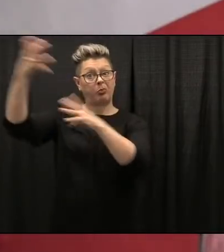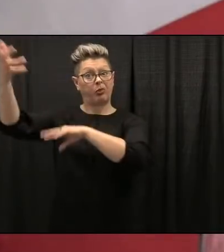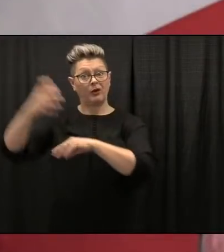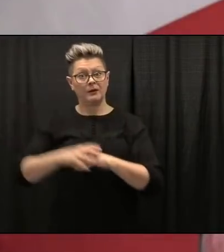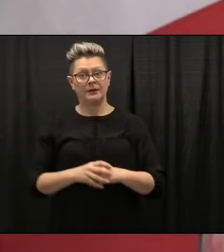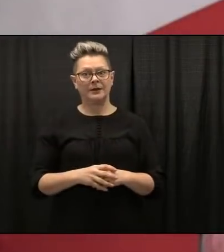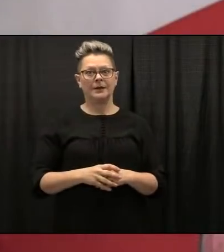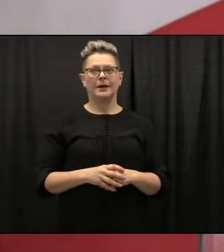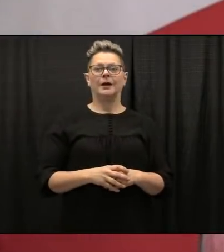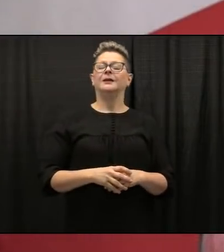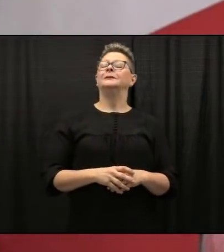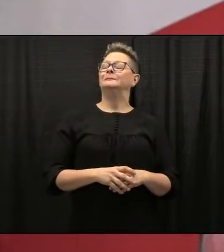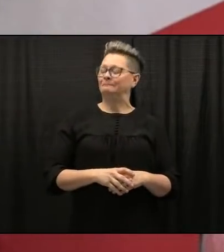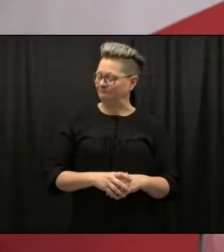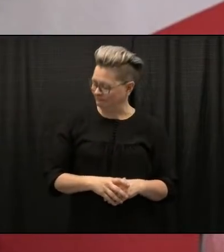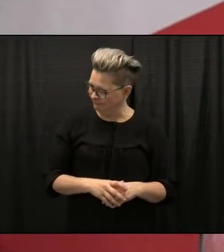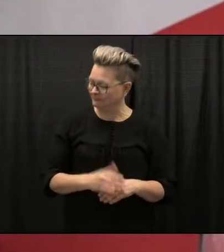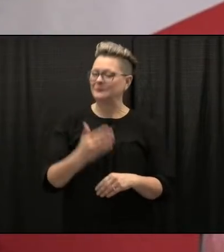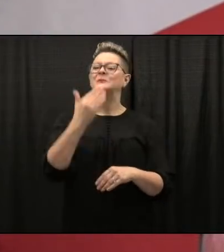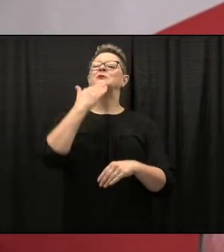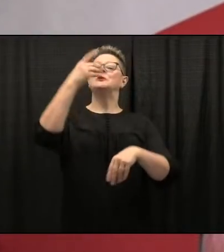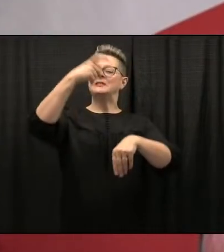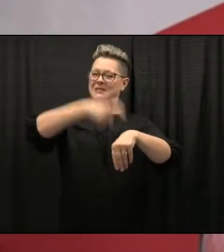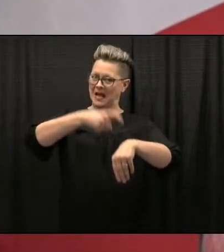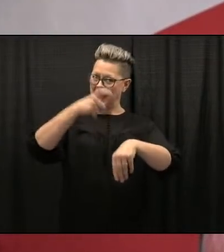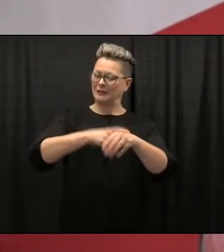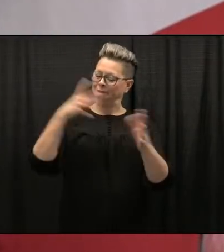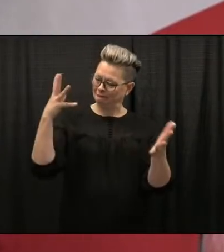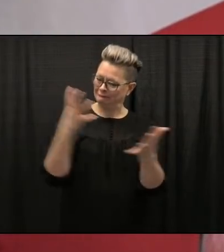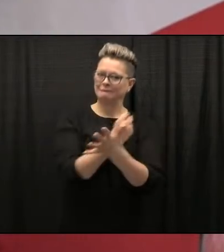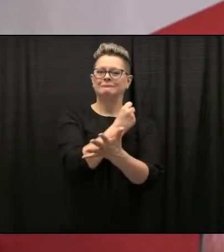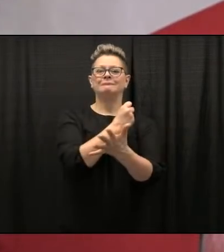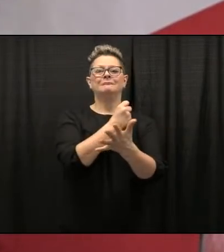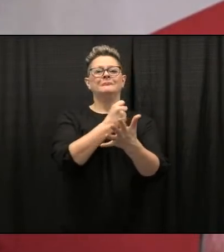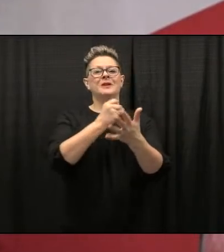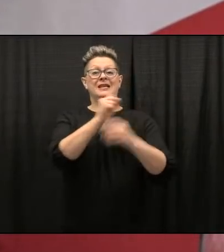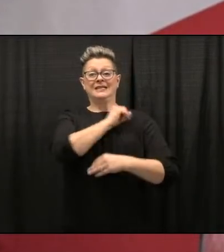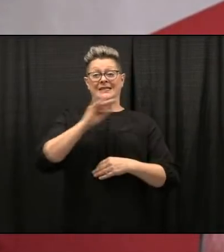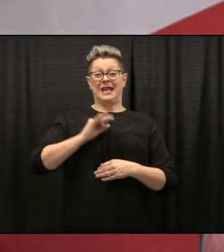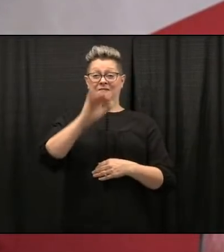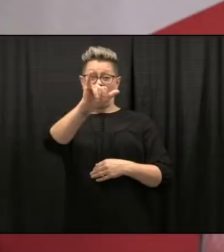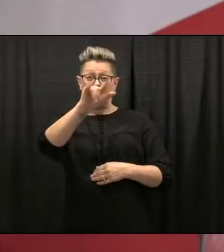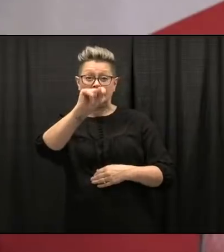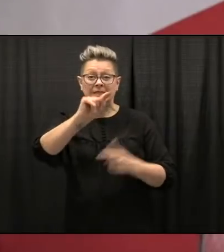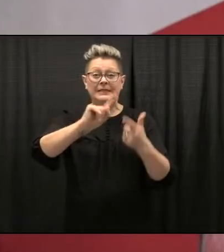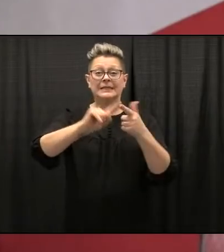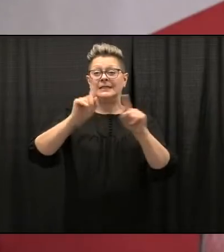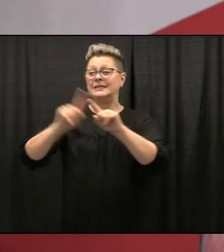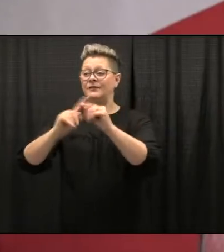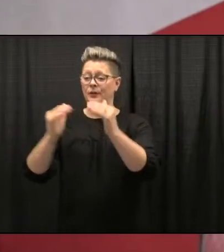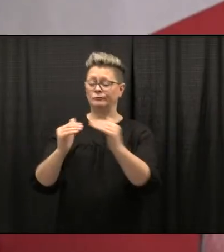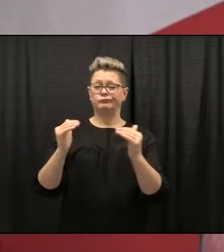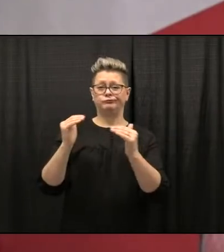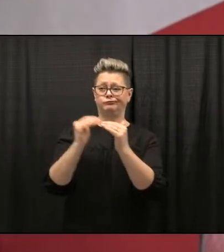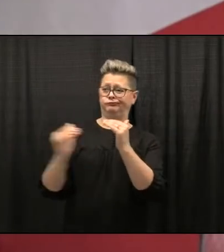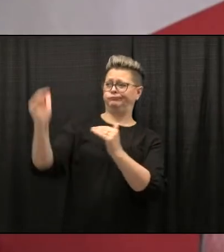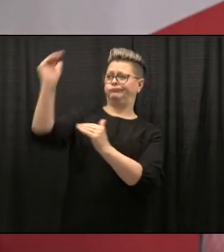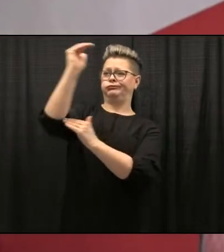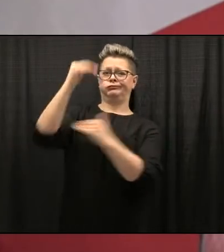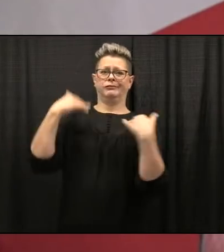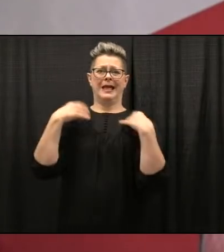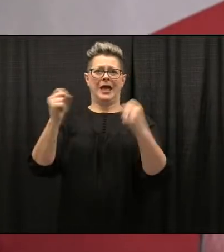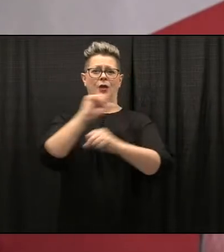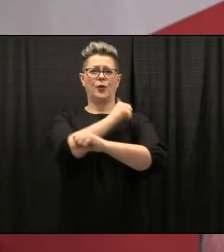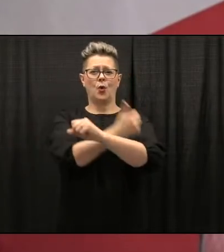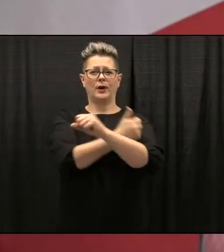I think that's a perfect opportunity to give a shout out to the staff in IT and the regional health authorities and across the healthcare system in